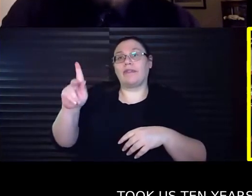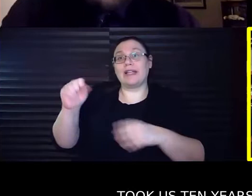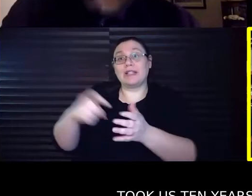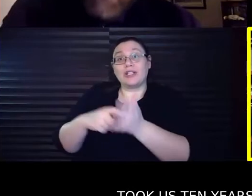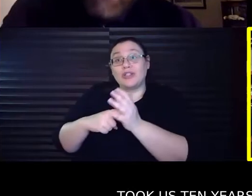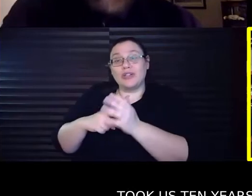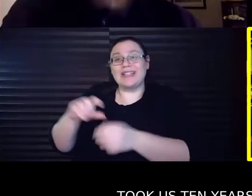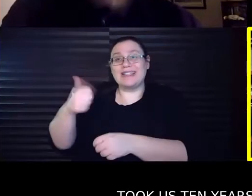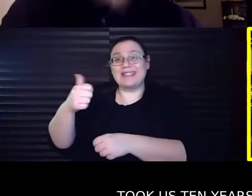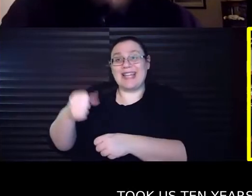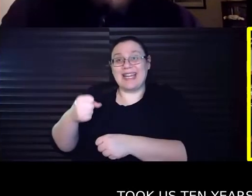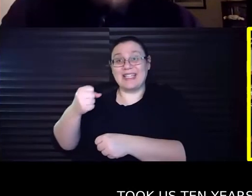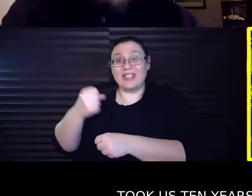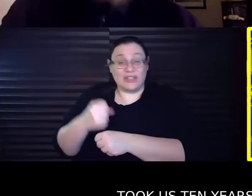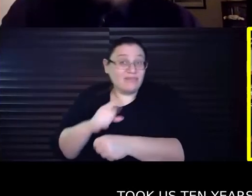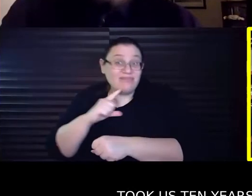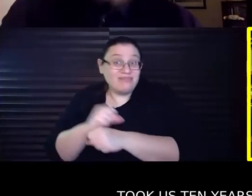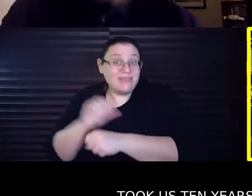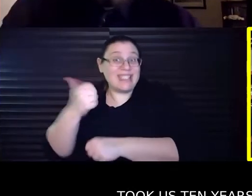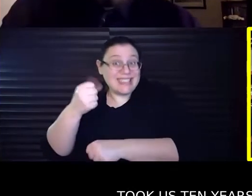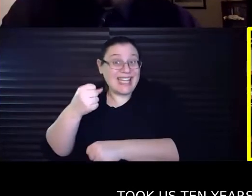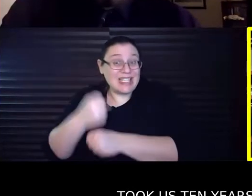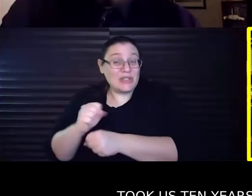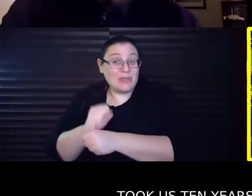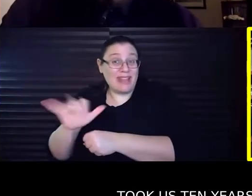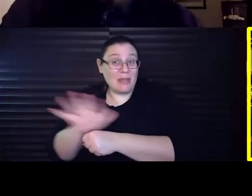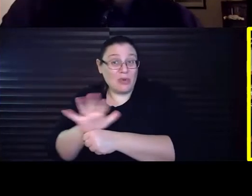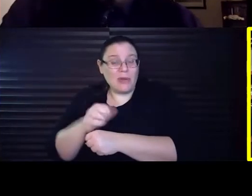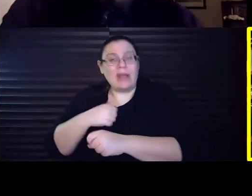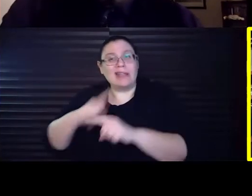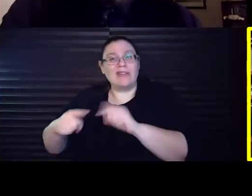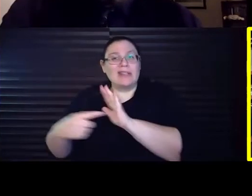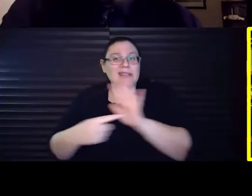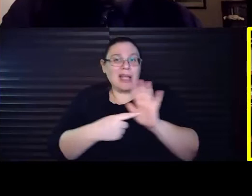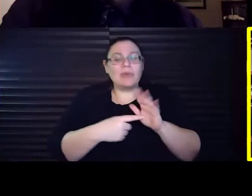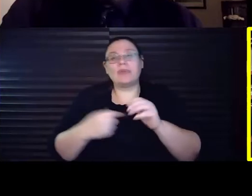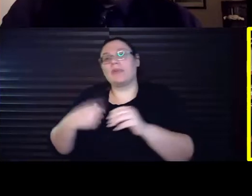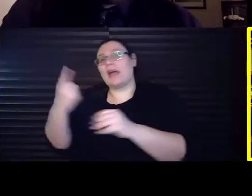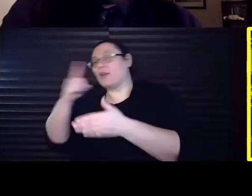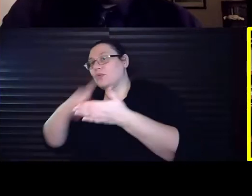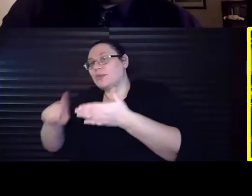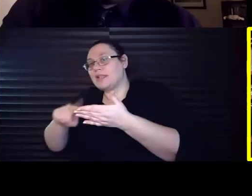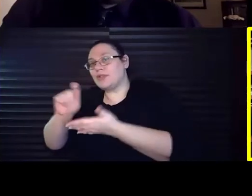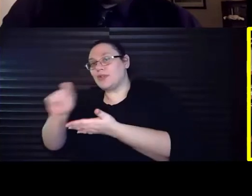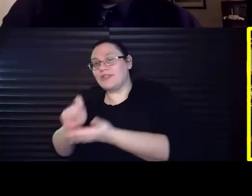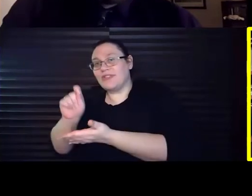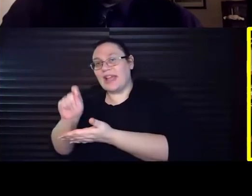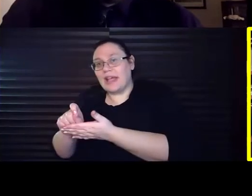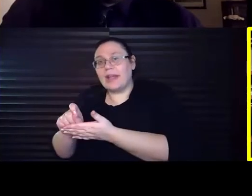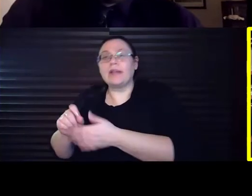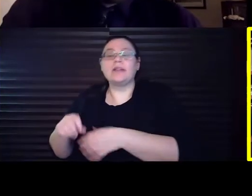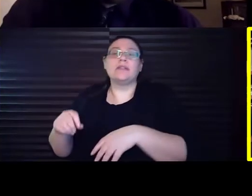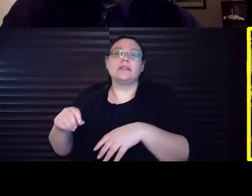It took us 10 years to make. Wow. And we had different iterations of it. We had a research phase. It